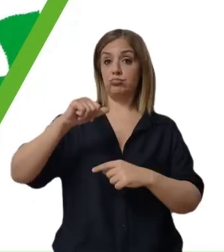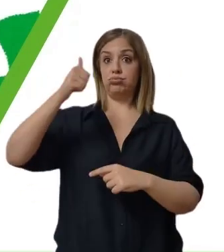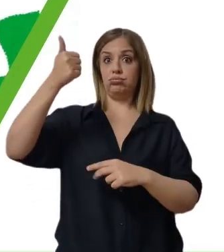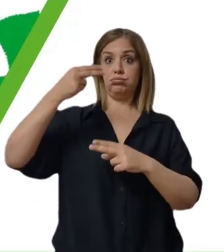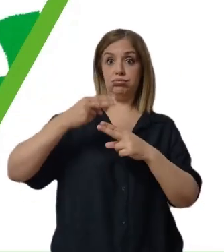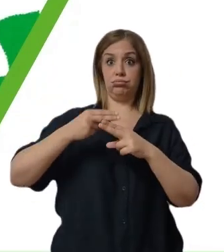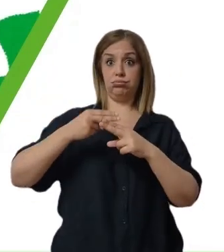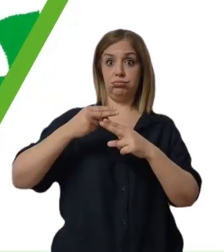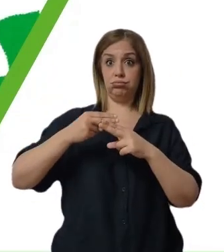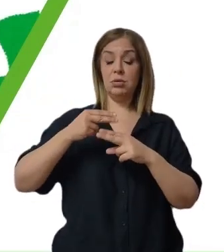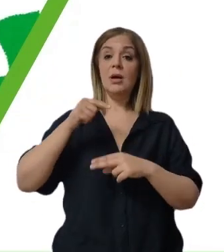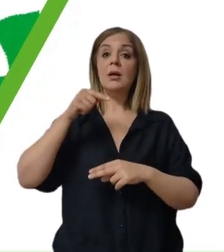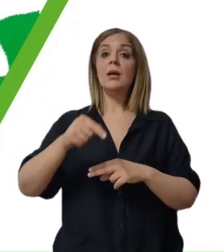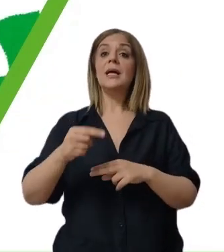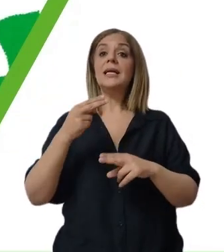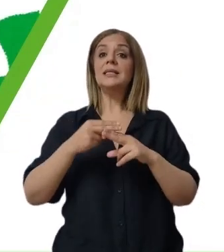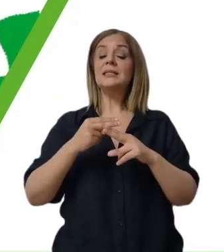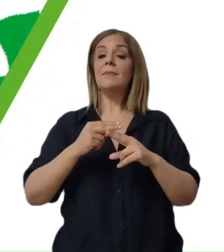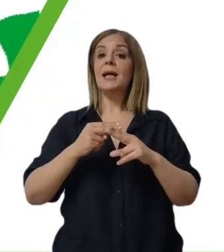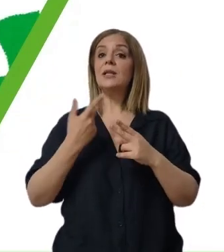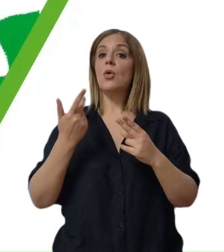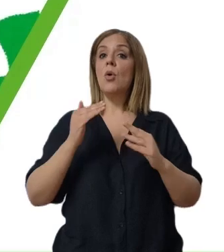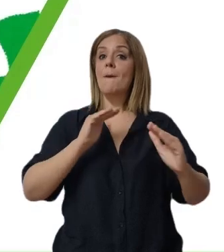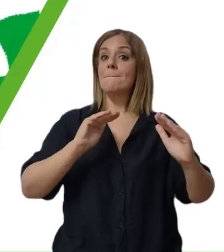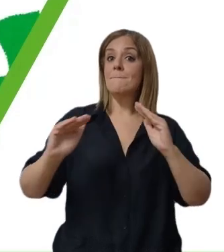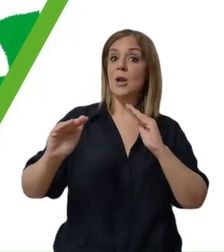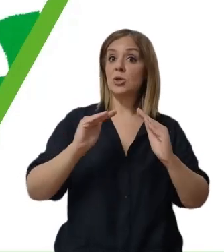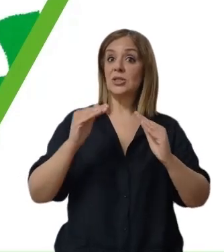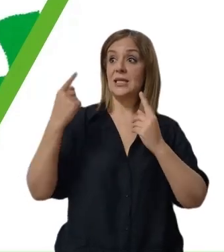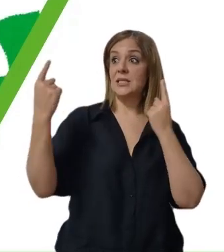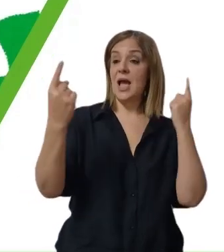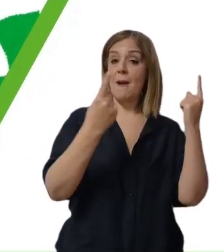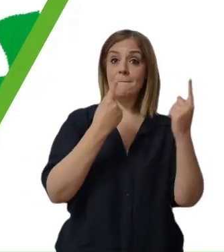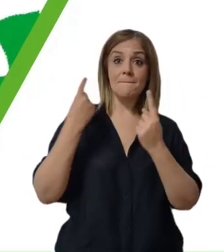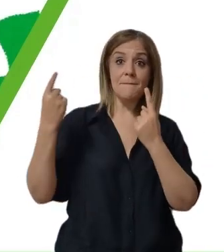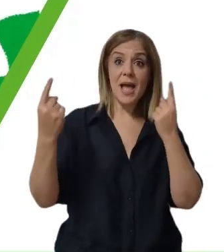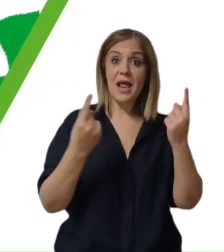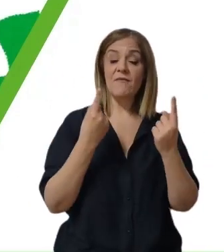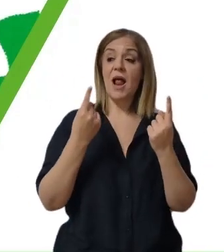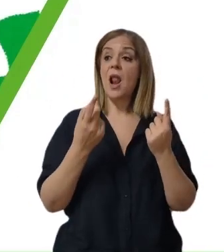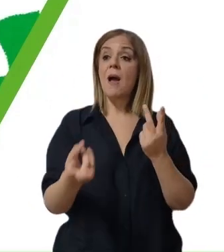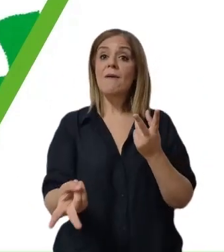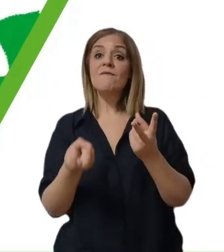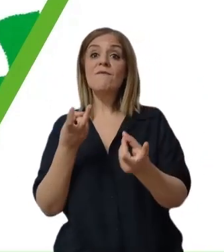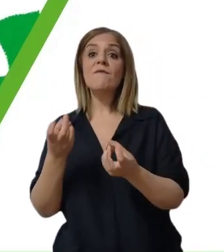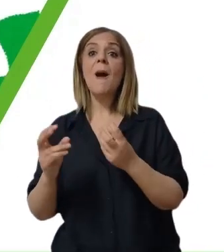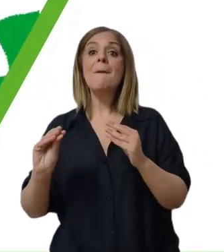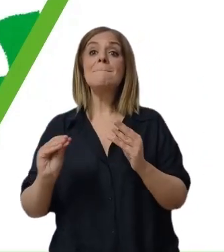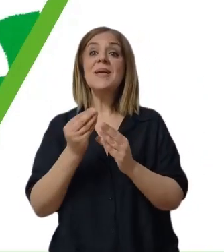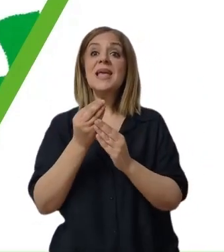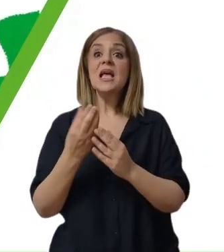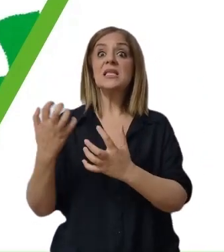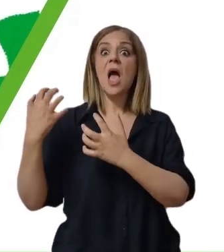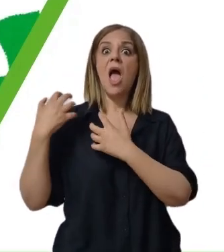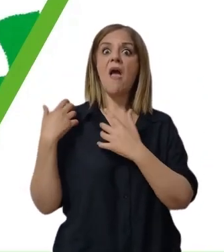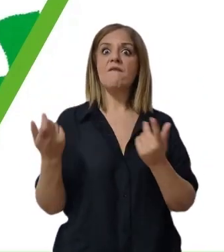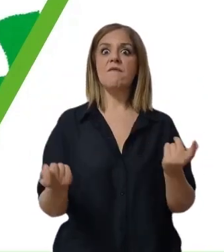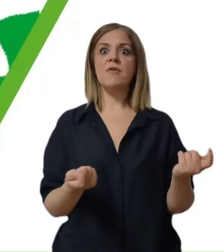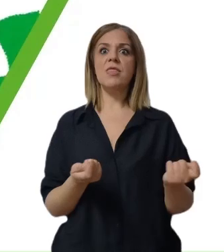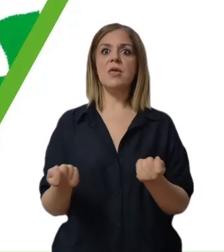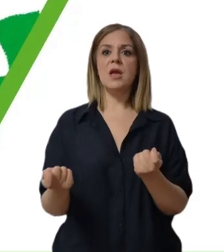here, we have protecting ecosystems and using resources responsibly. Society is